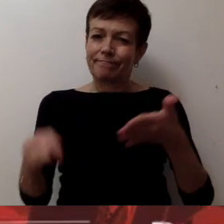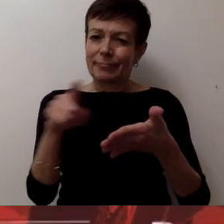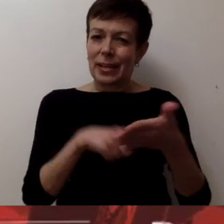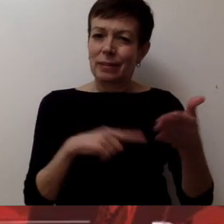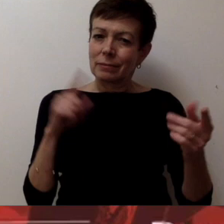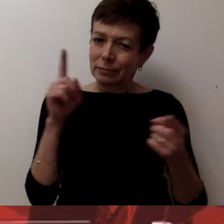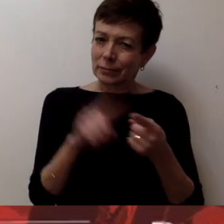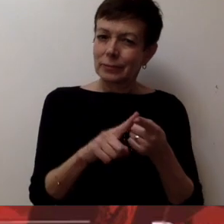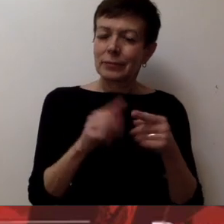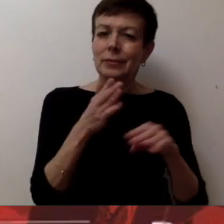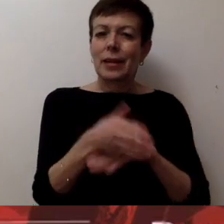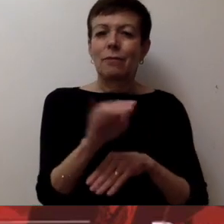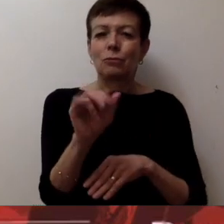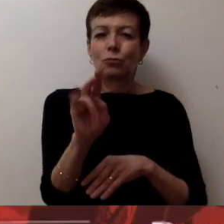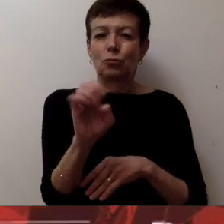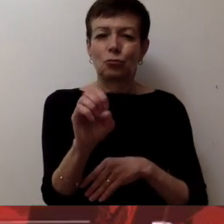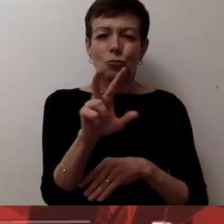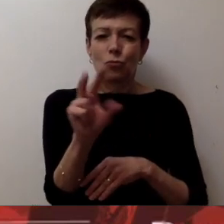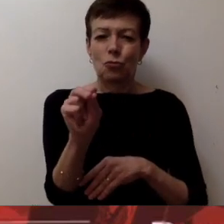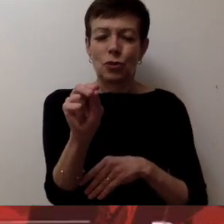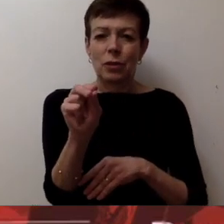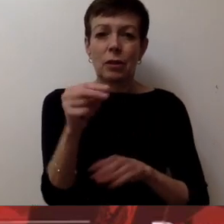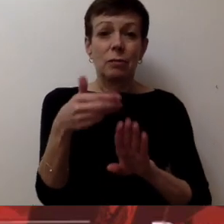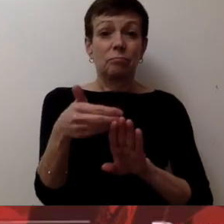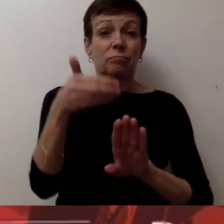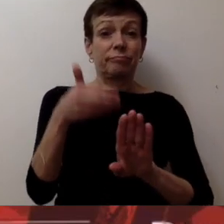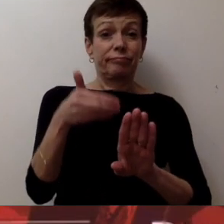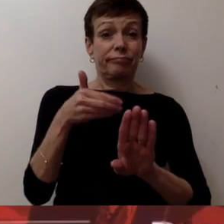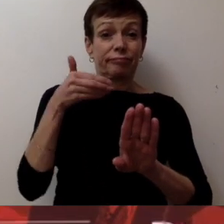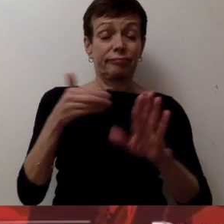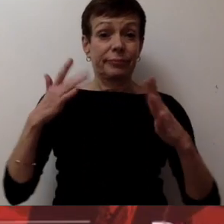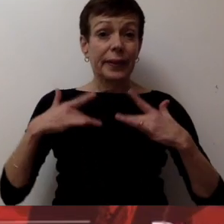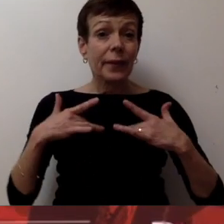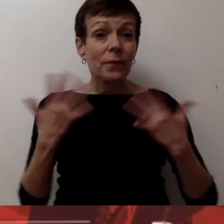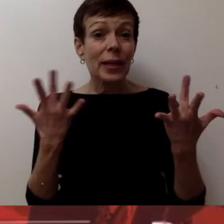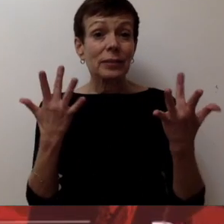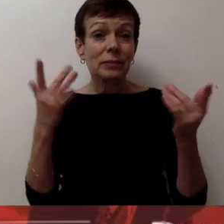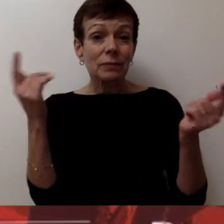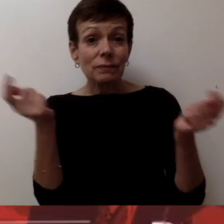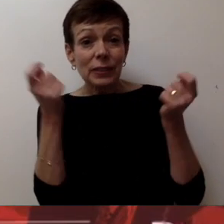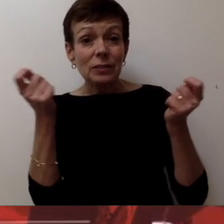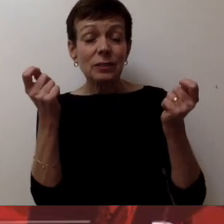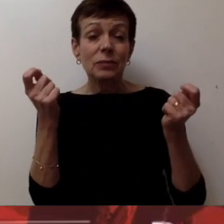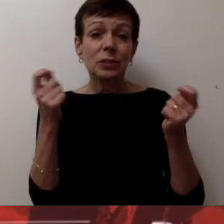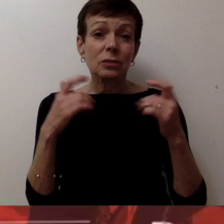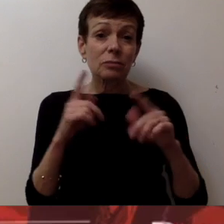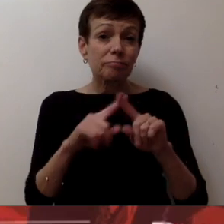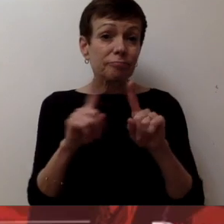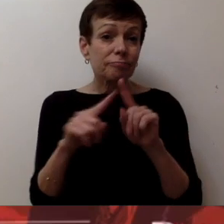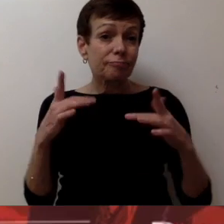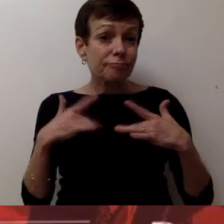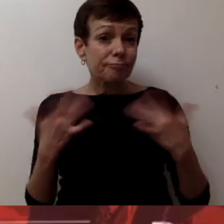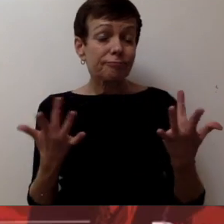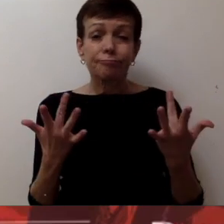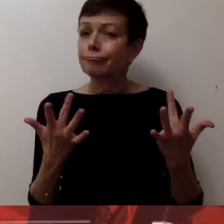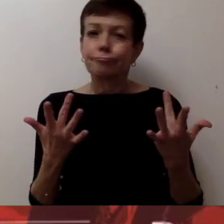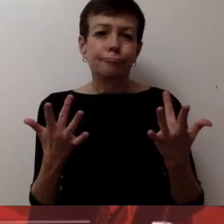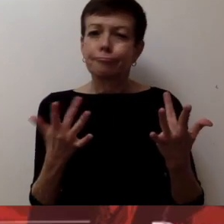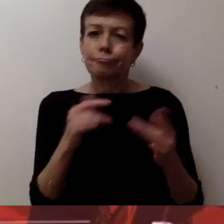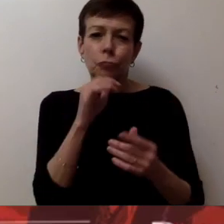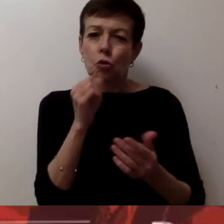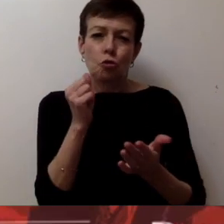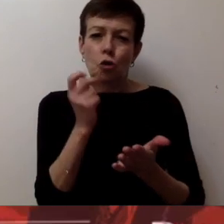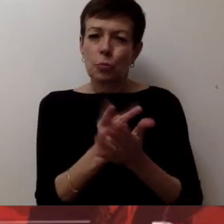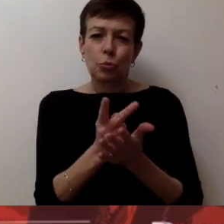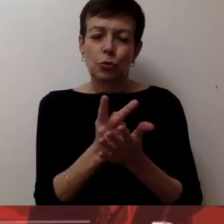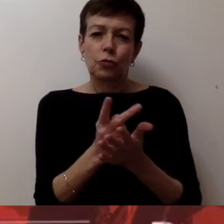that were for events occurring prior to June 30th have been notified and have been canceled. We will not be approving